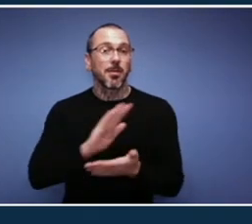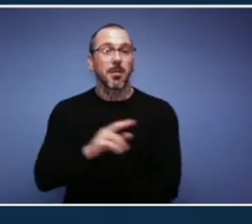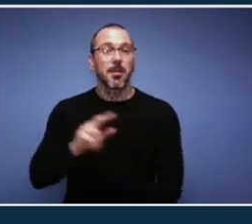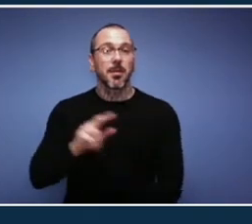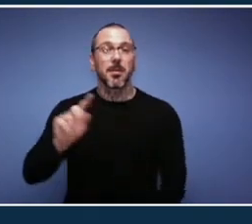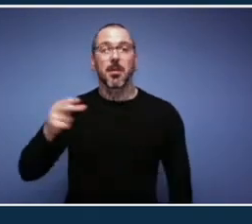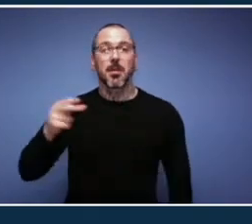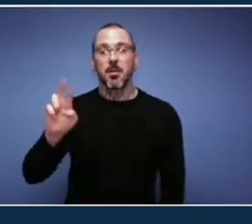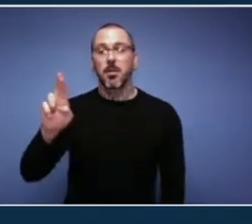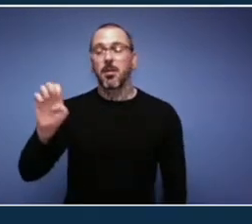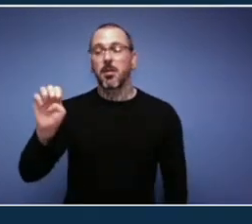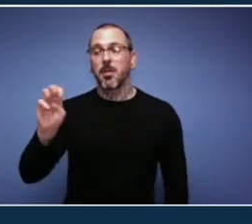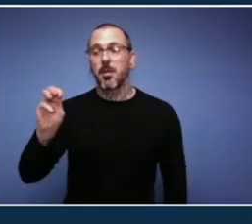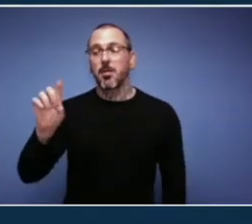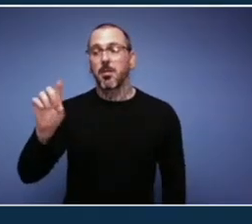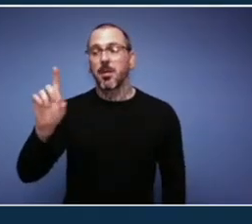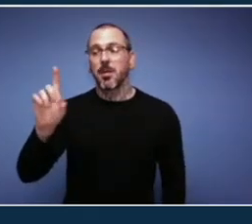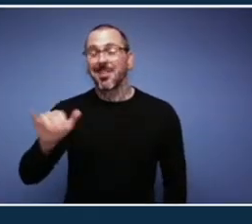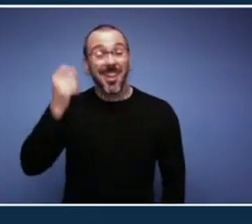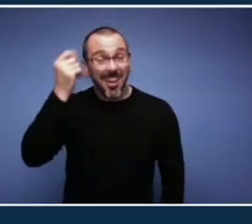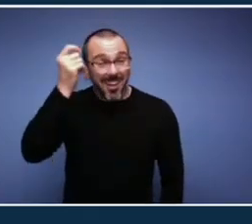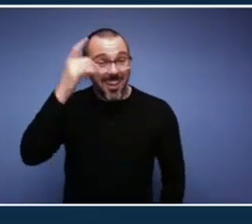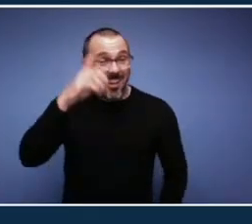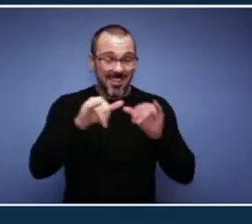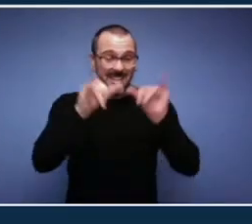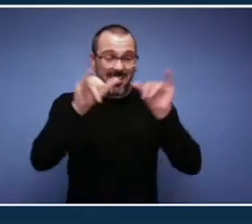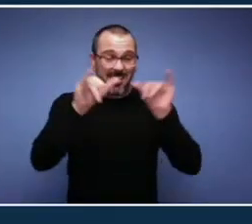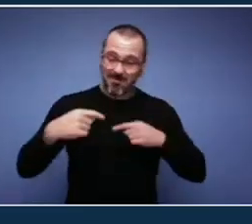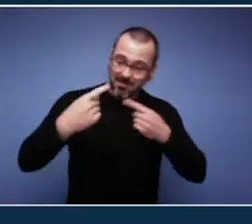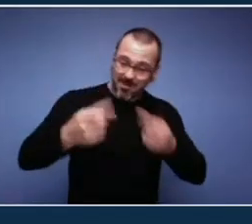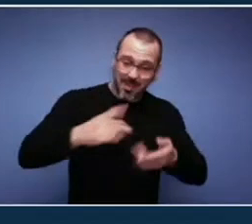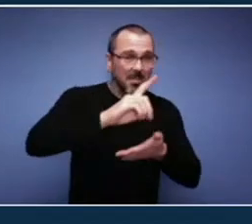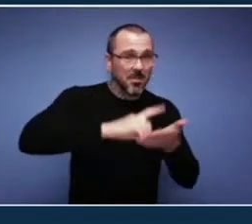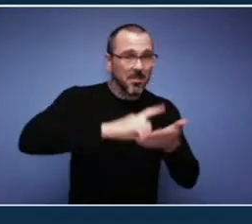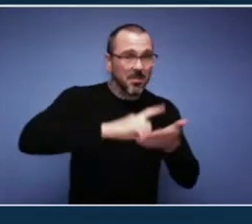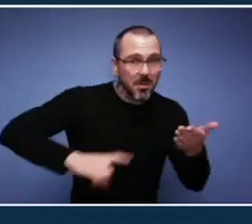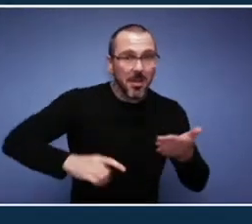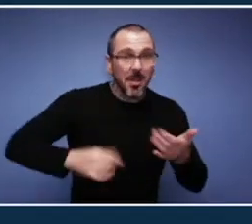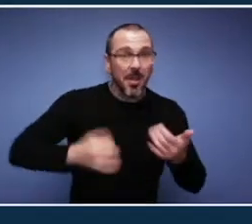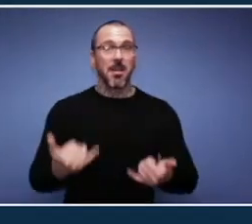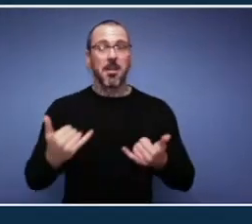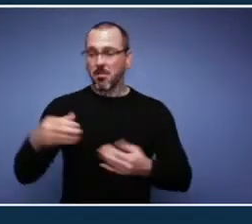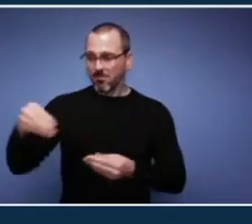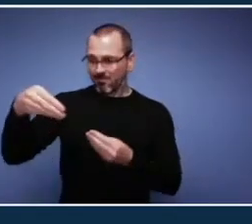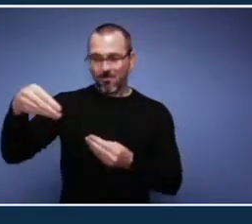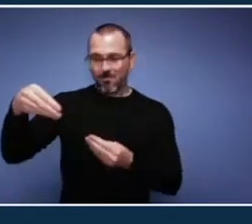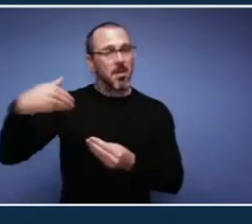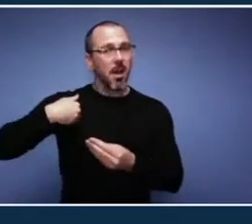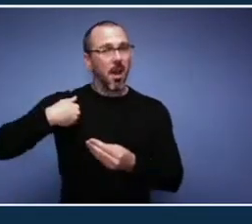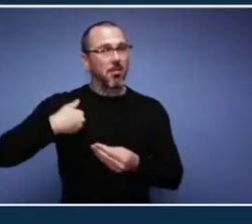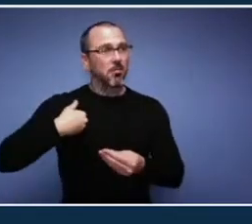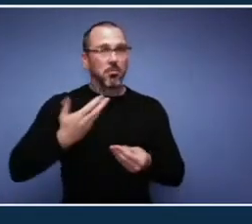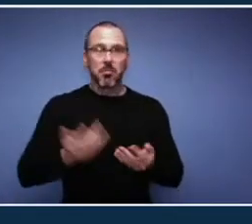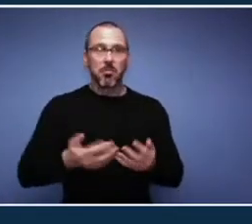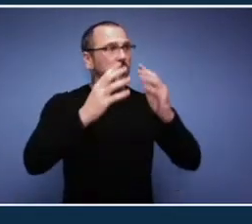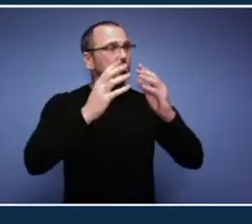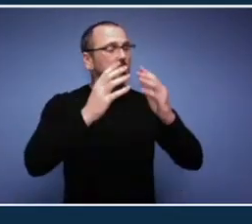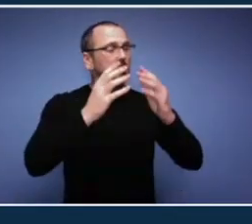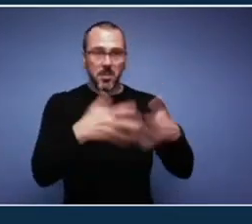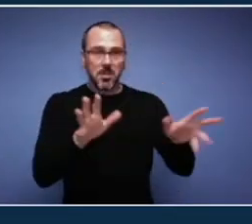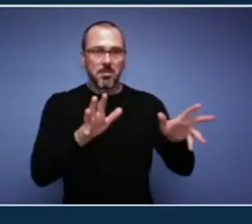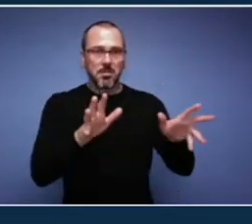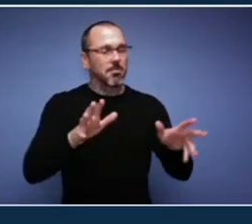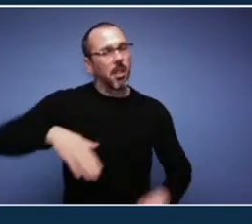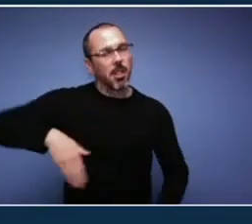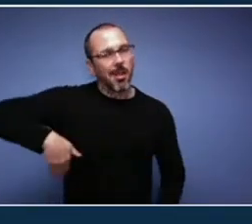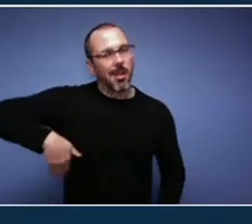discriminatory system. Yeah. And this occurred despite the fact that the government had numerous experts and